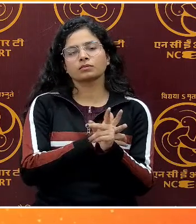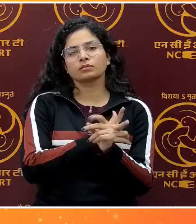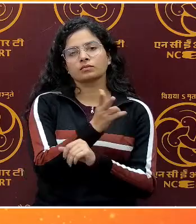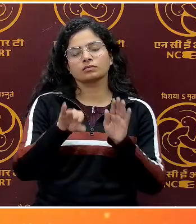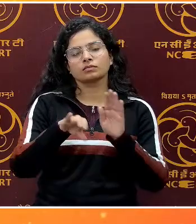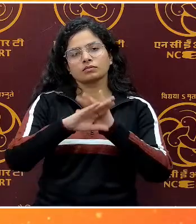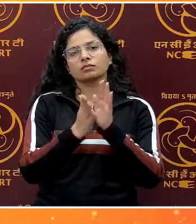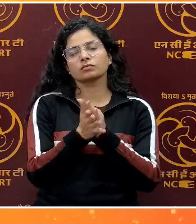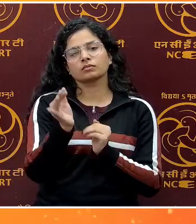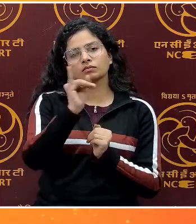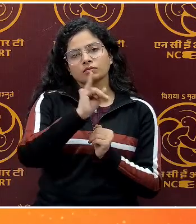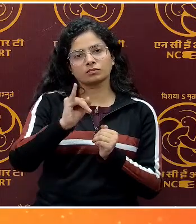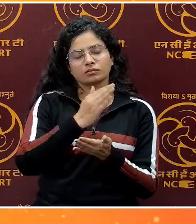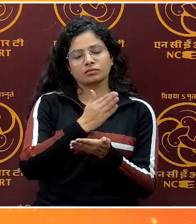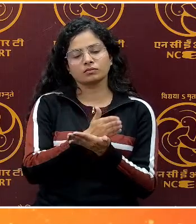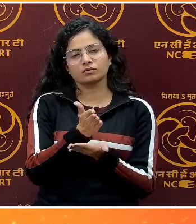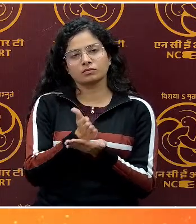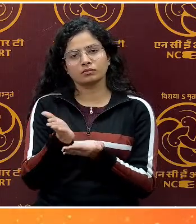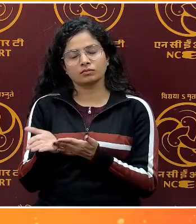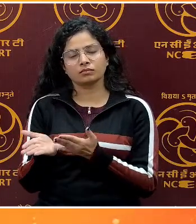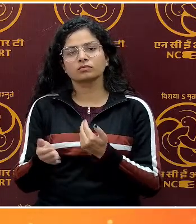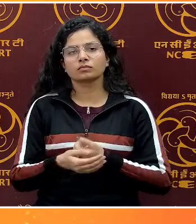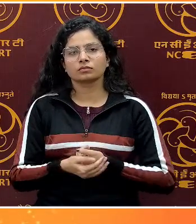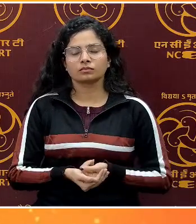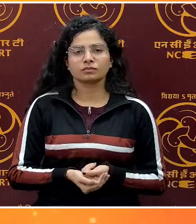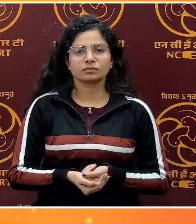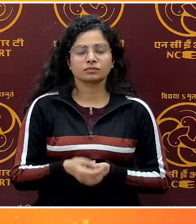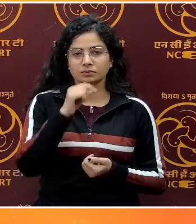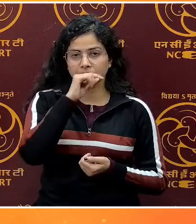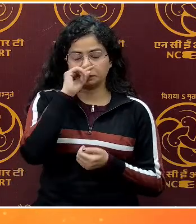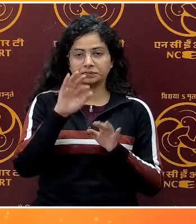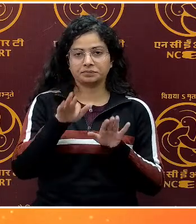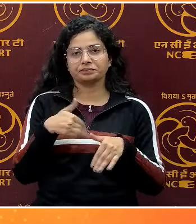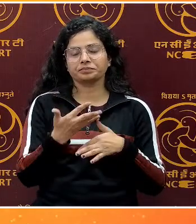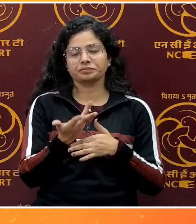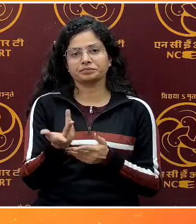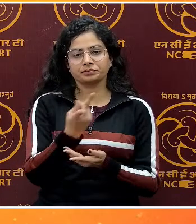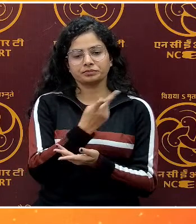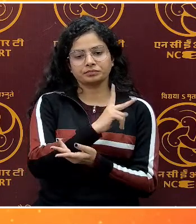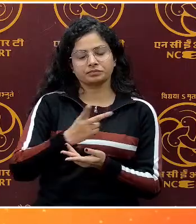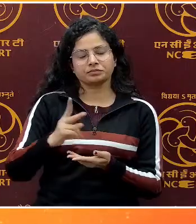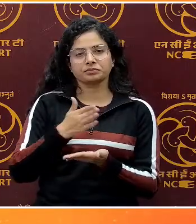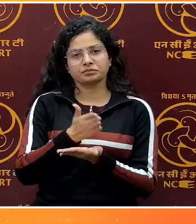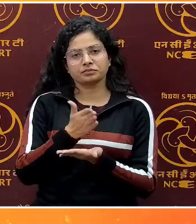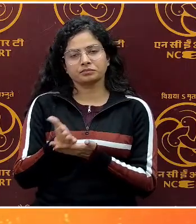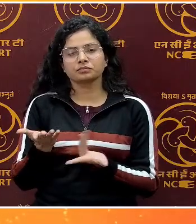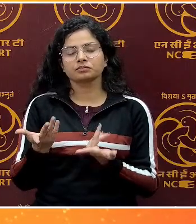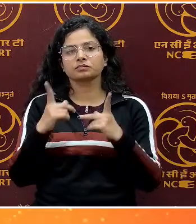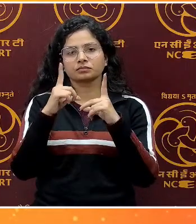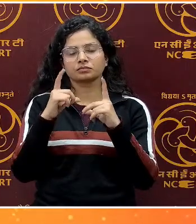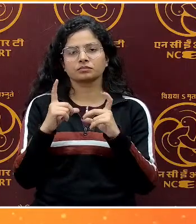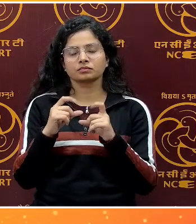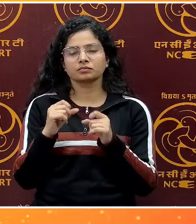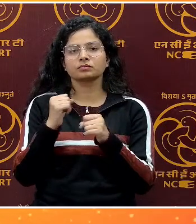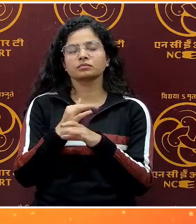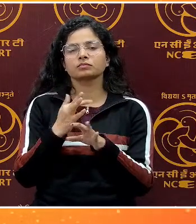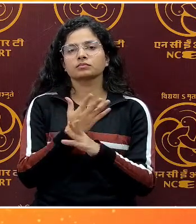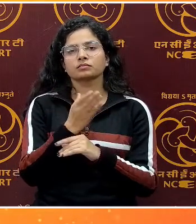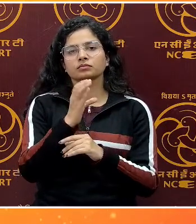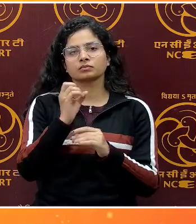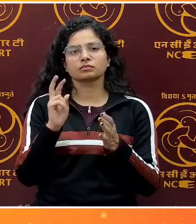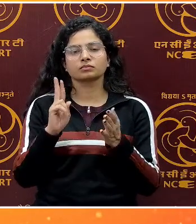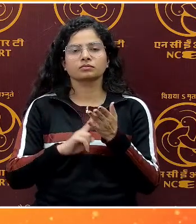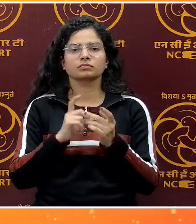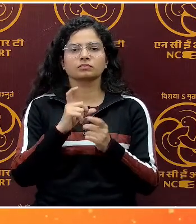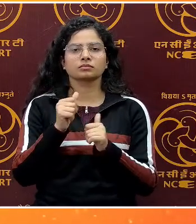6 conditions wherein we find that how in different conditions the image formed by concave mirror is